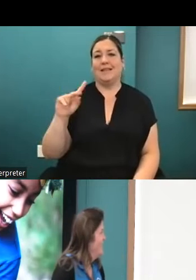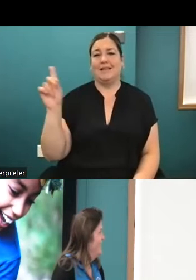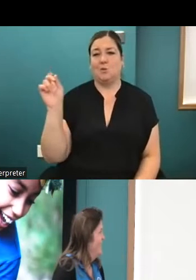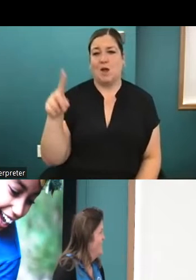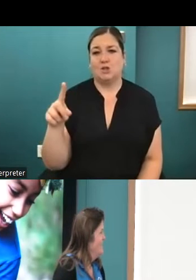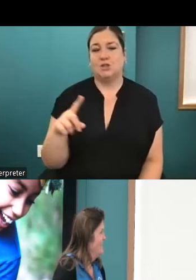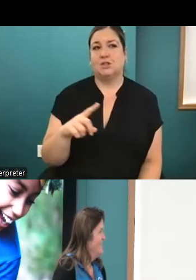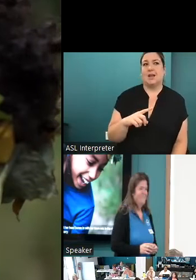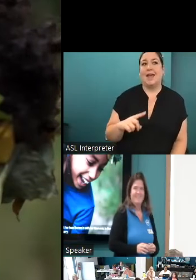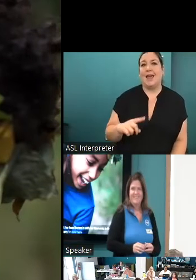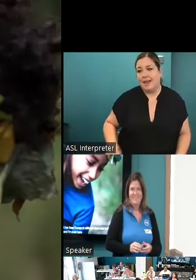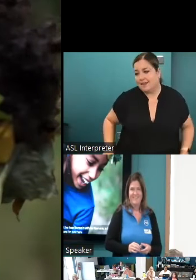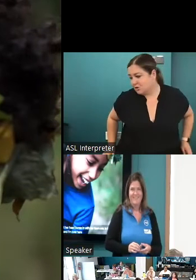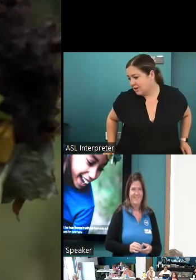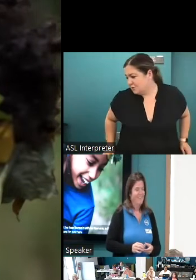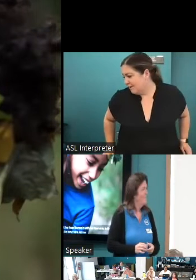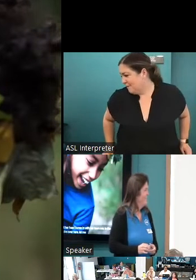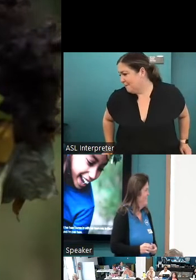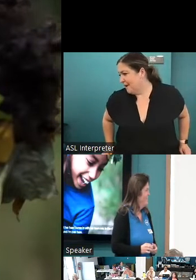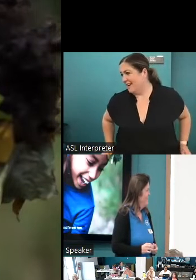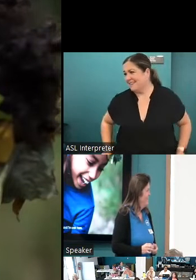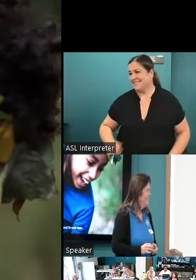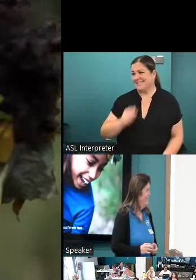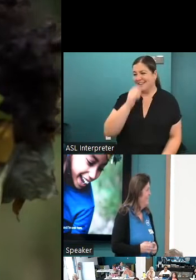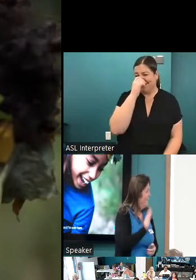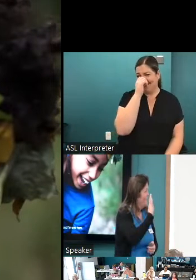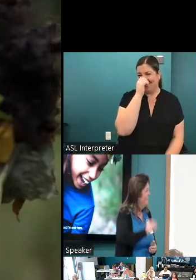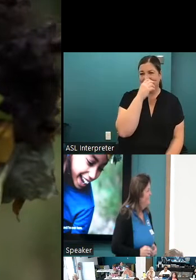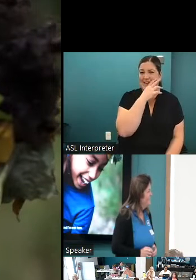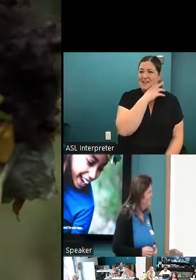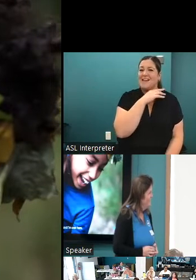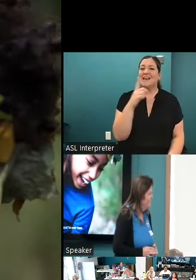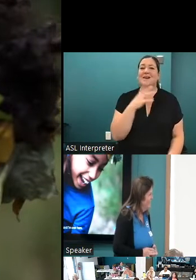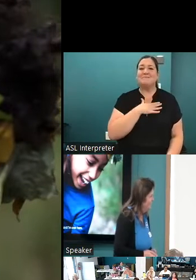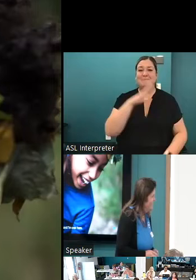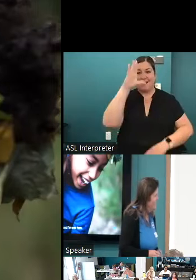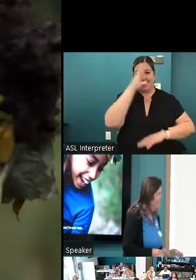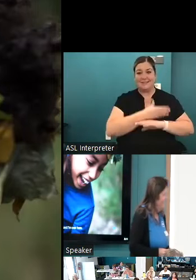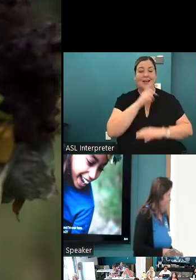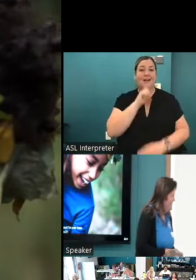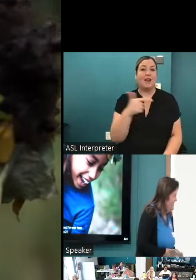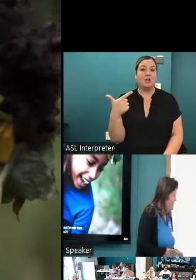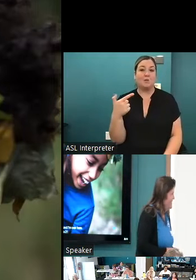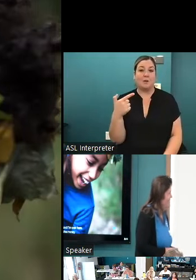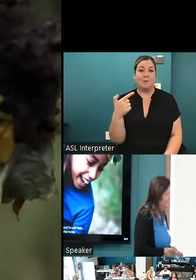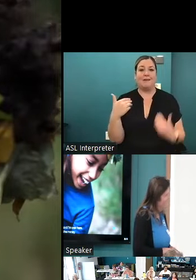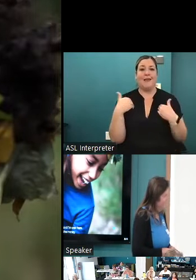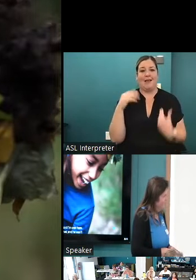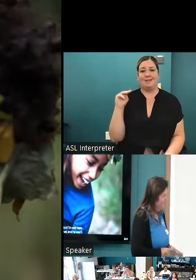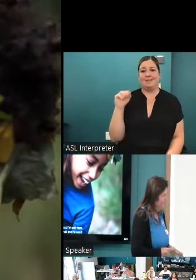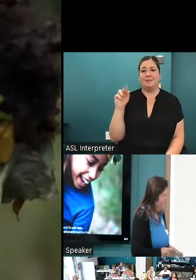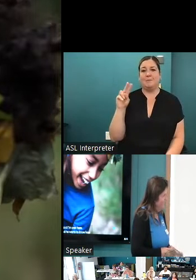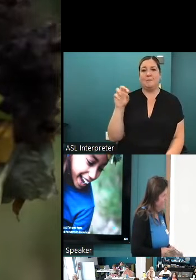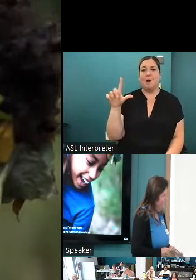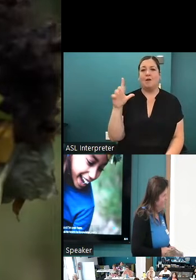still in. I'm over here. Let me undo the camera. Hey, my son who's 21 has the Marvel, and he wants to know how